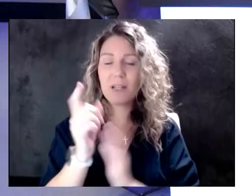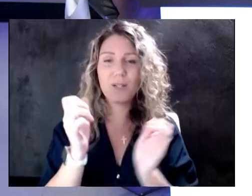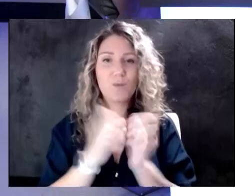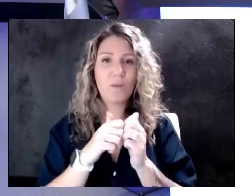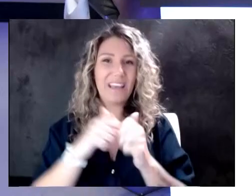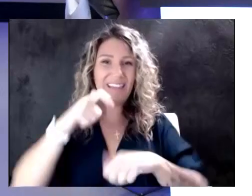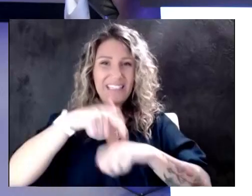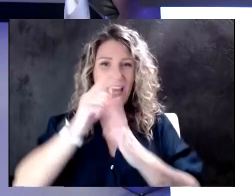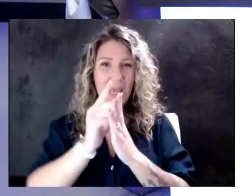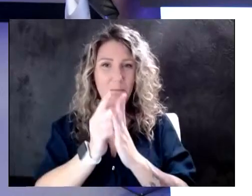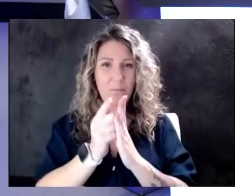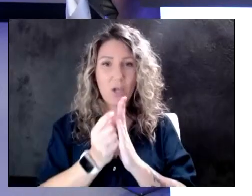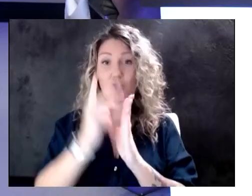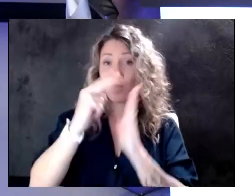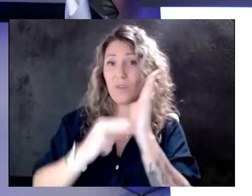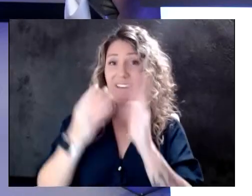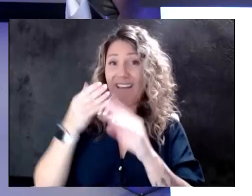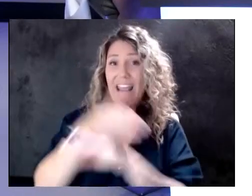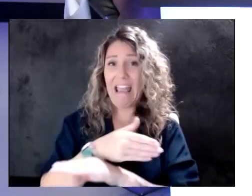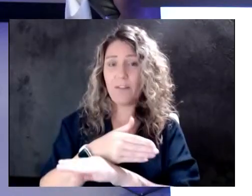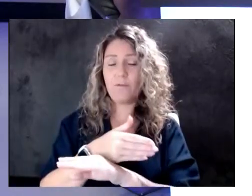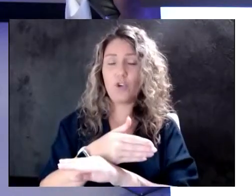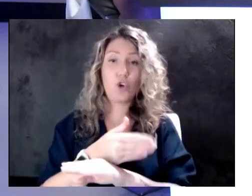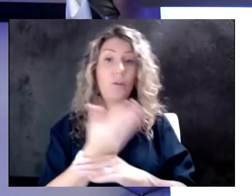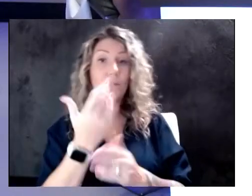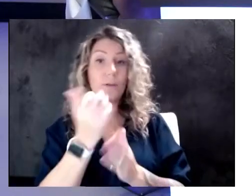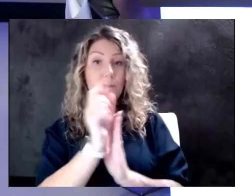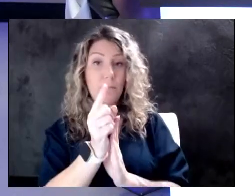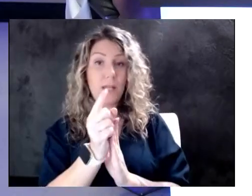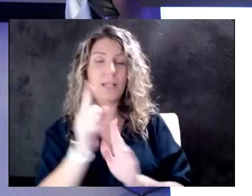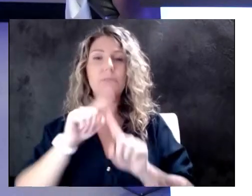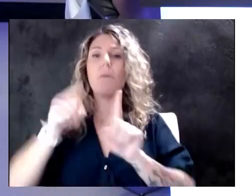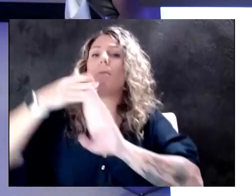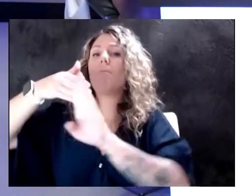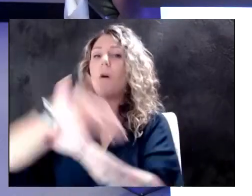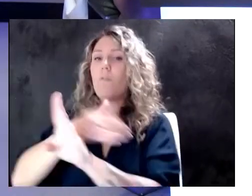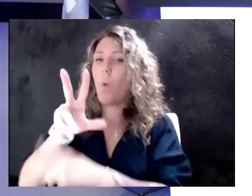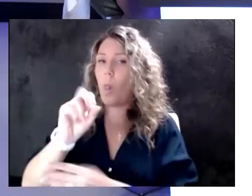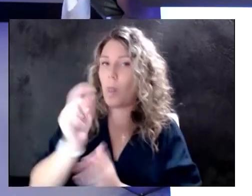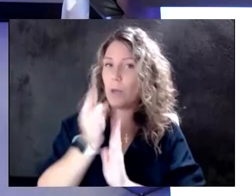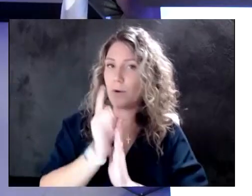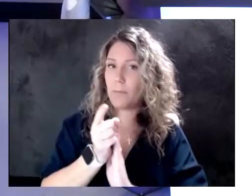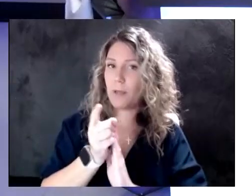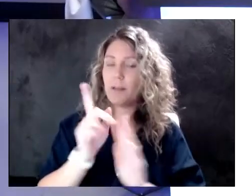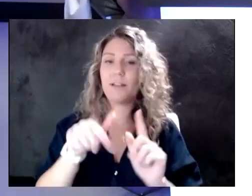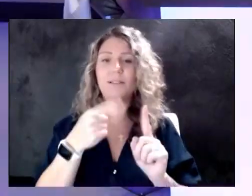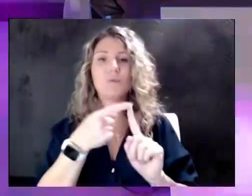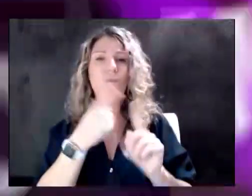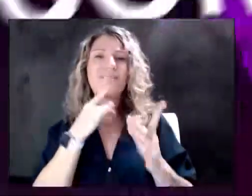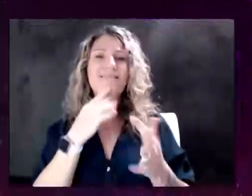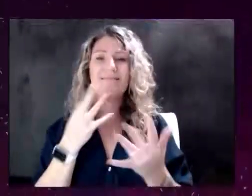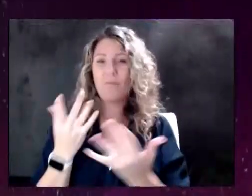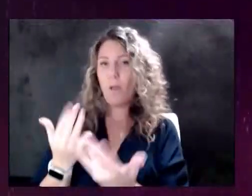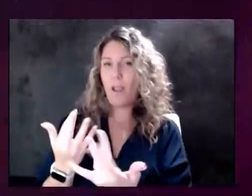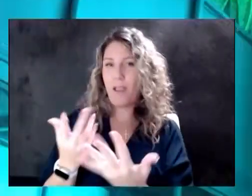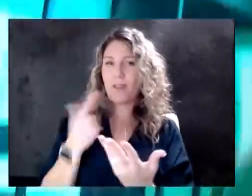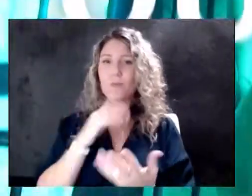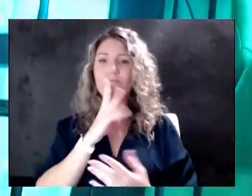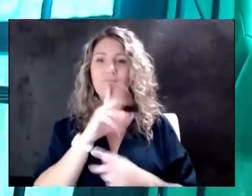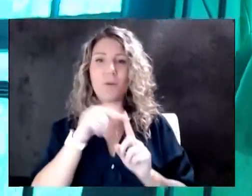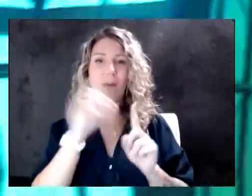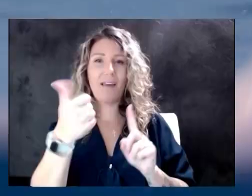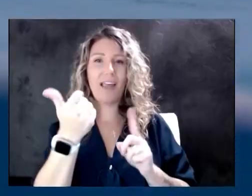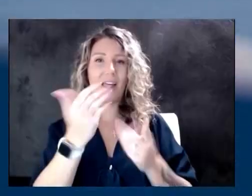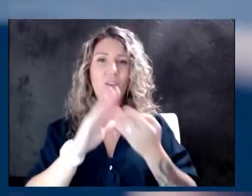after 15 minutes, before 30 minutes. So that's your window. Got it. Okay. So while we're cooking these, yeah, we could talk about some other stuff. Let's do. Okay, so we'll just let's set do these- hand hygiene